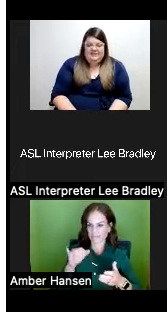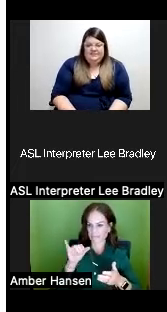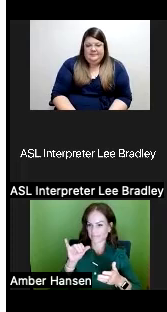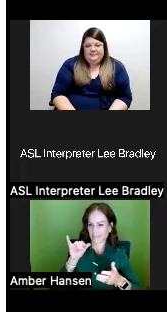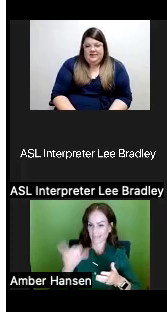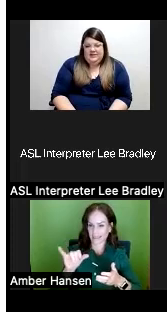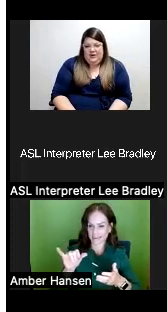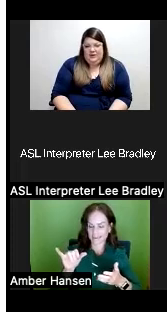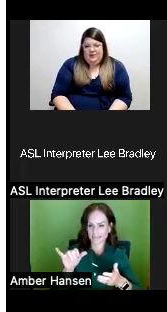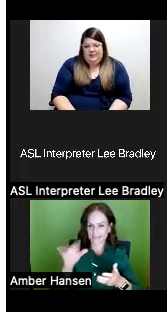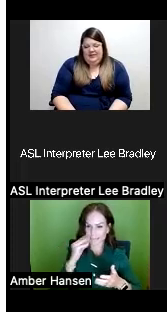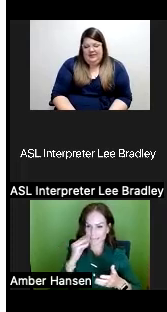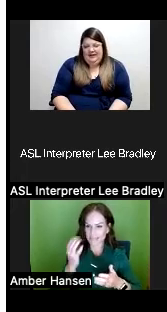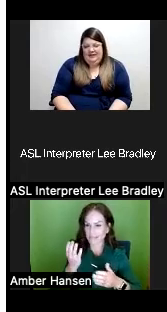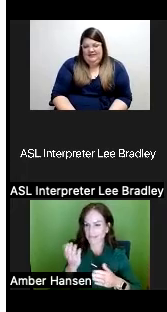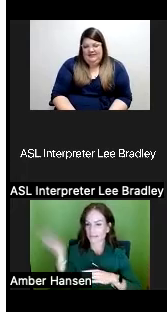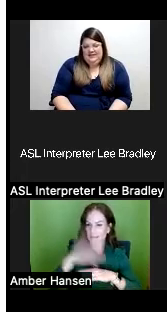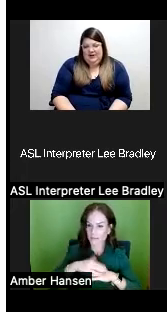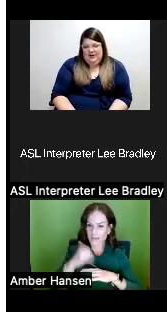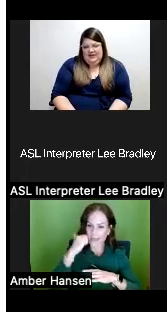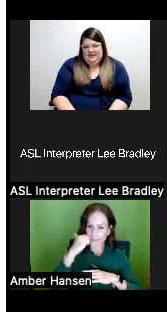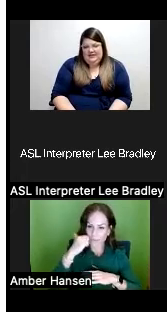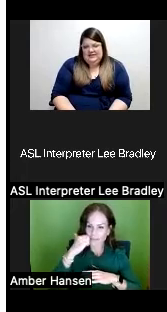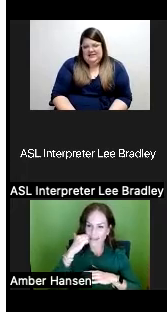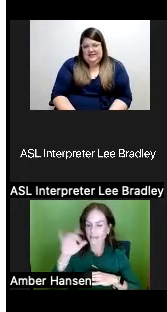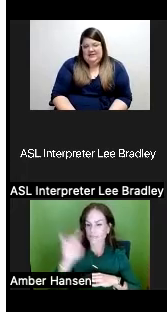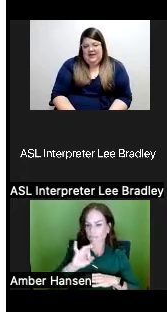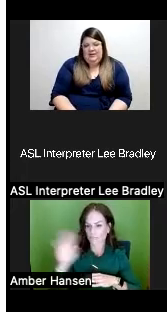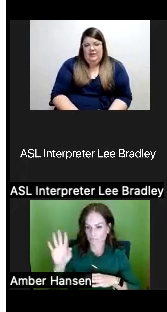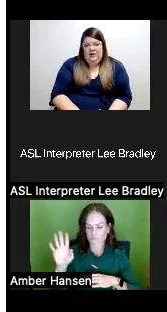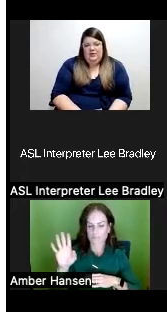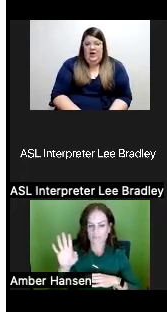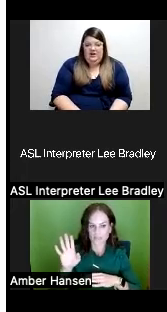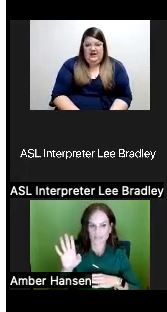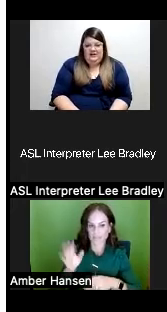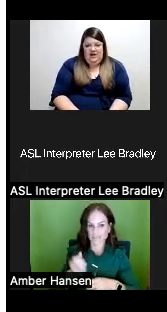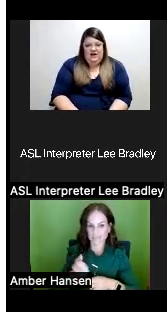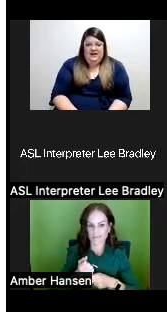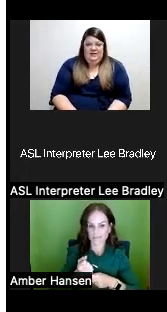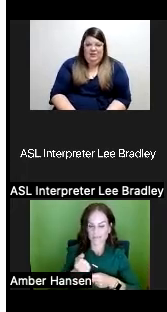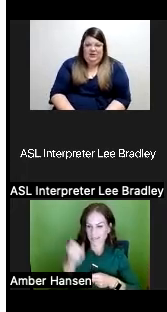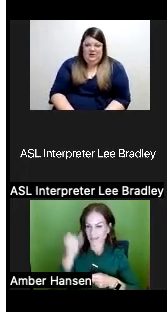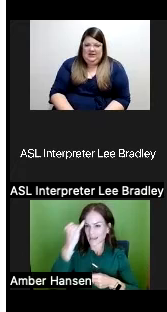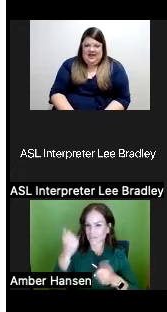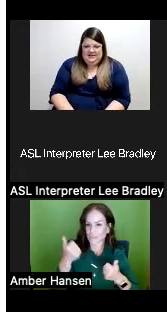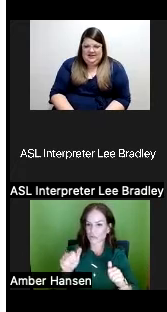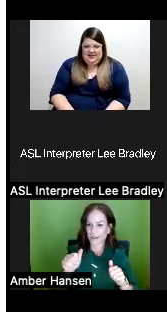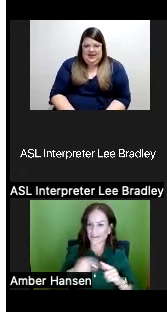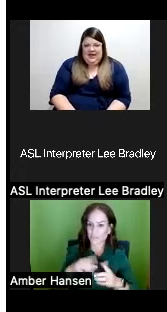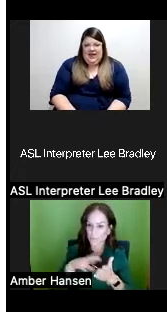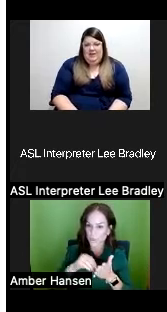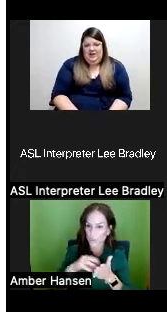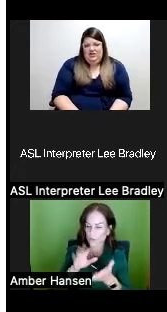access. So that experience is something that people go through all day long, and it can be really, really